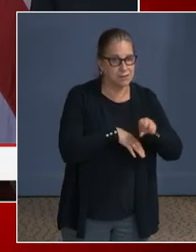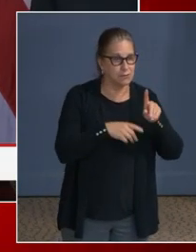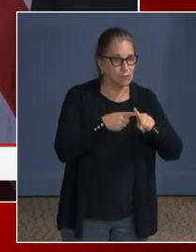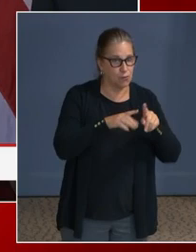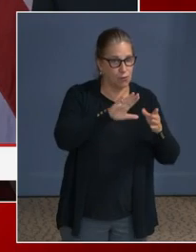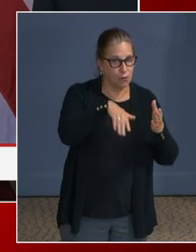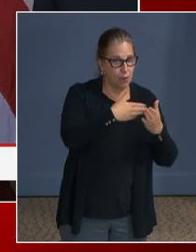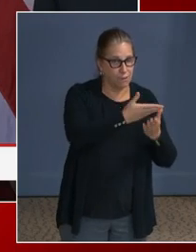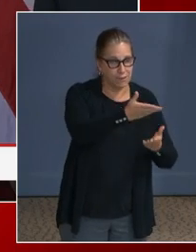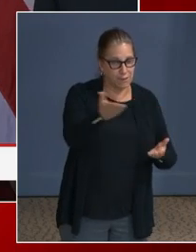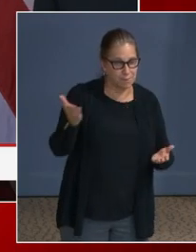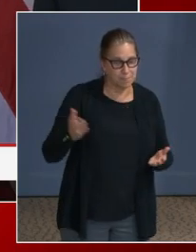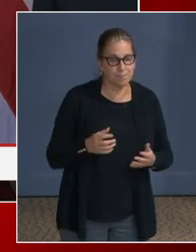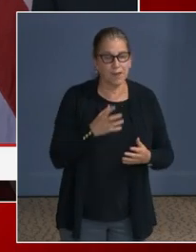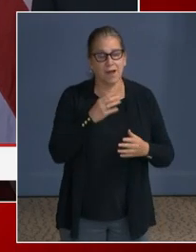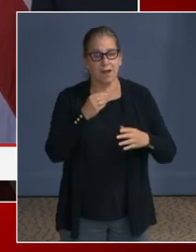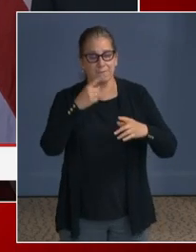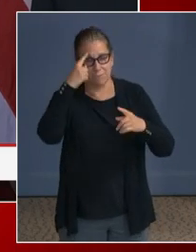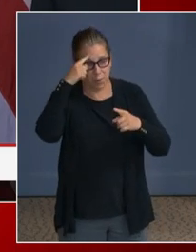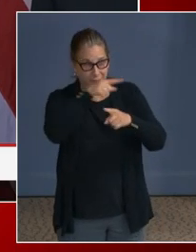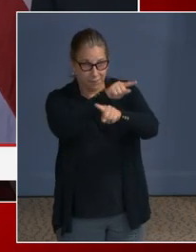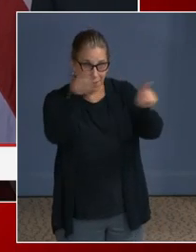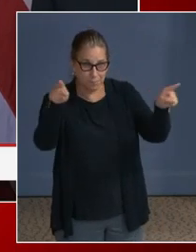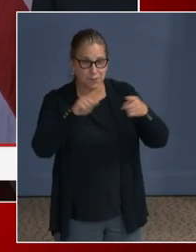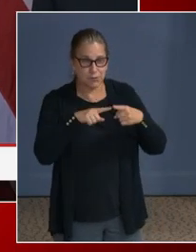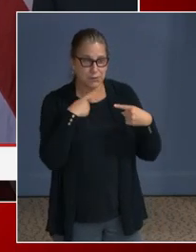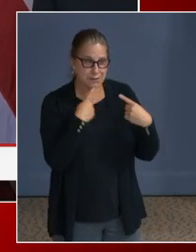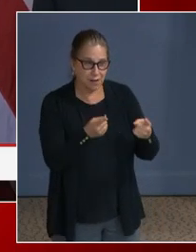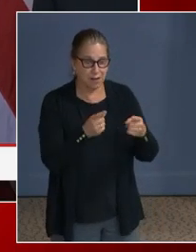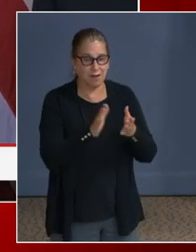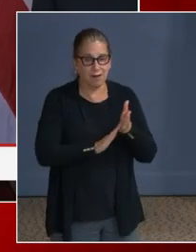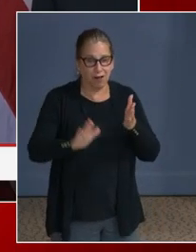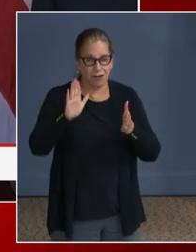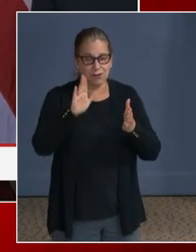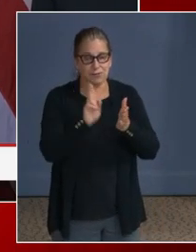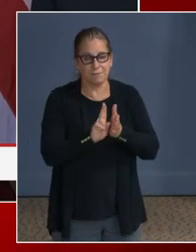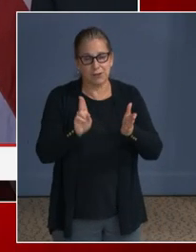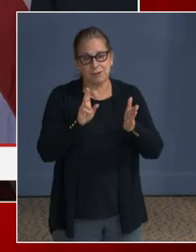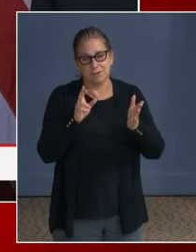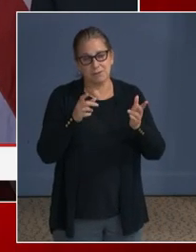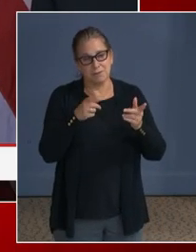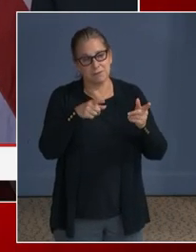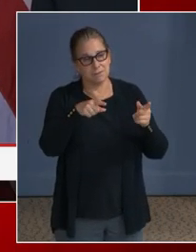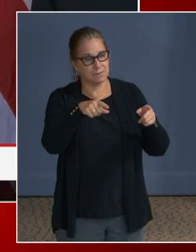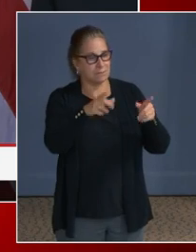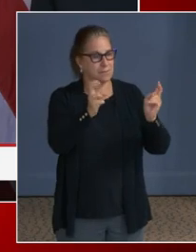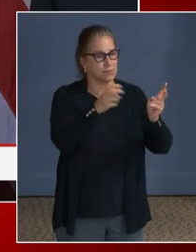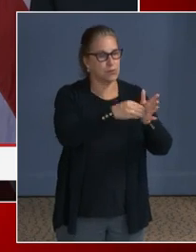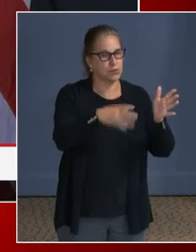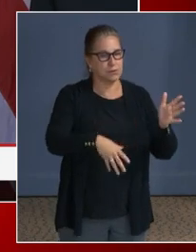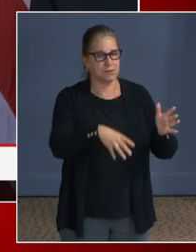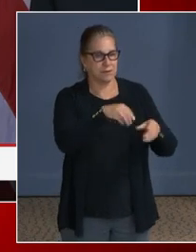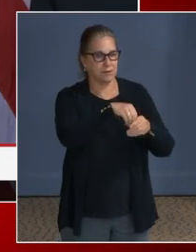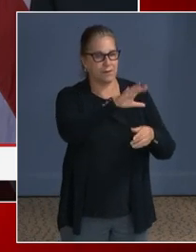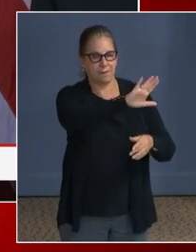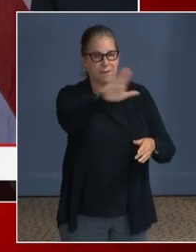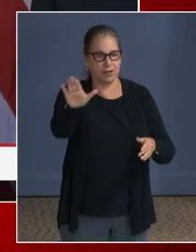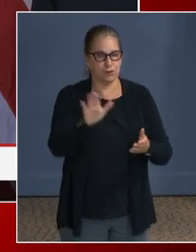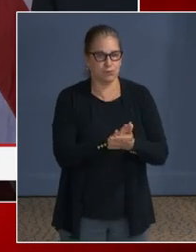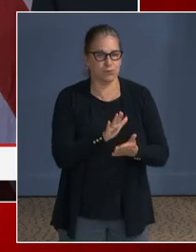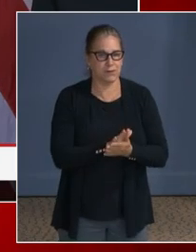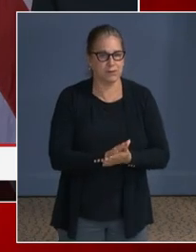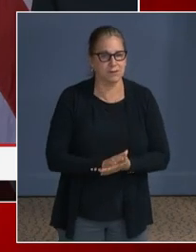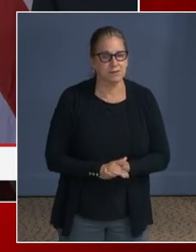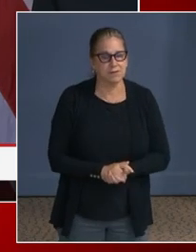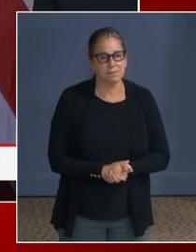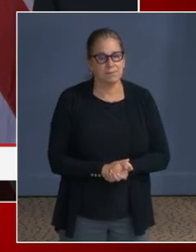students from those states enumerated by DC Health would need to self-quarantine on